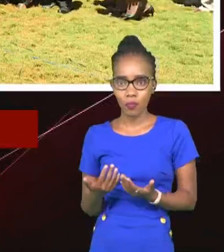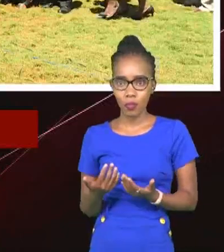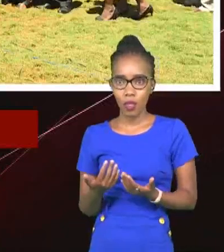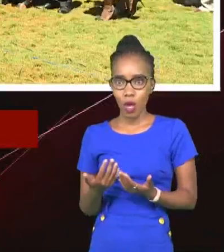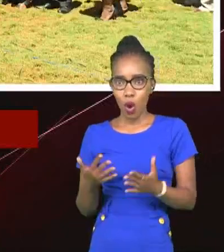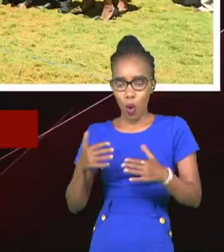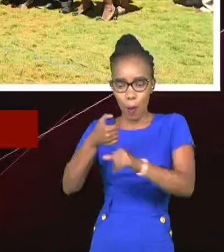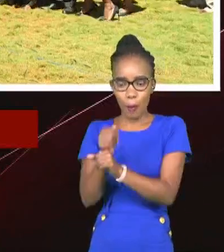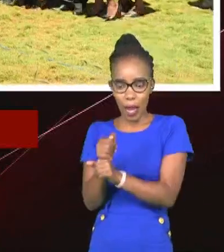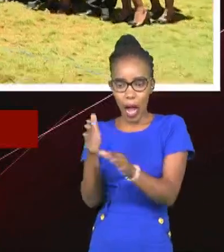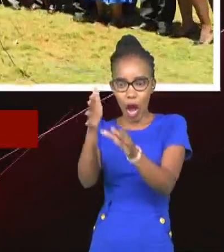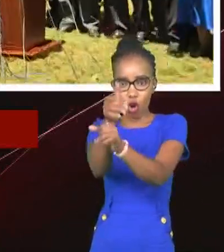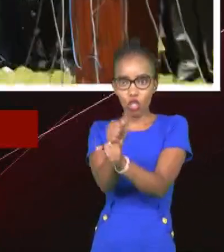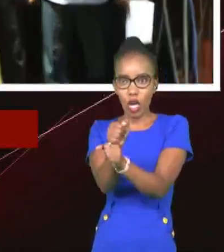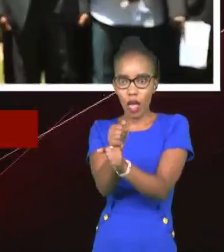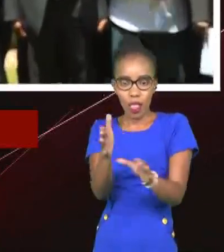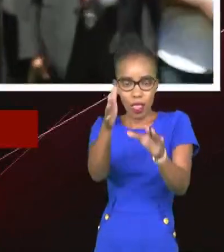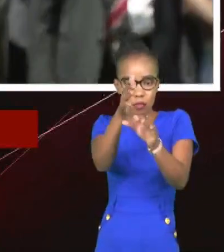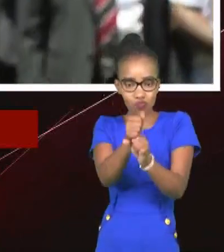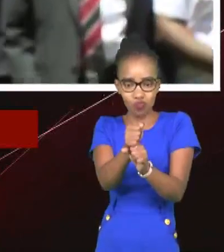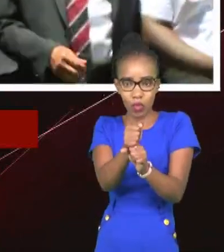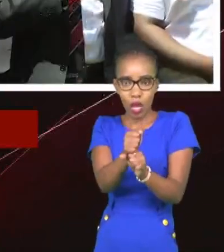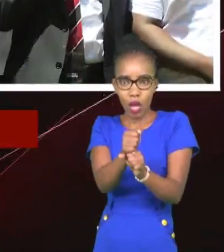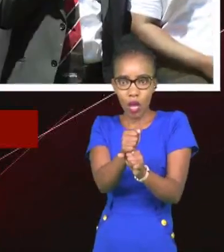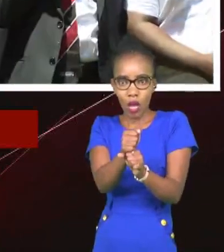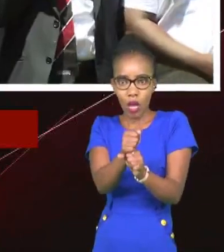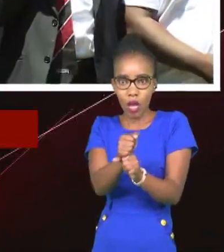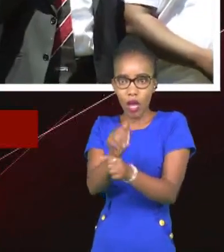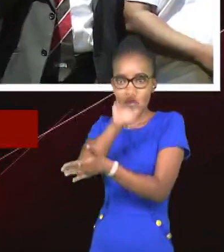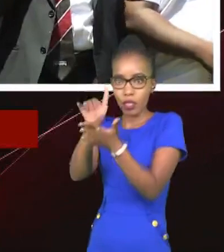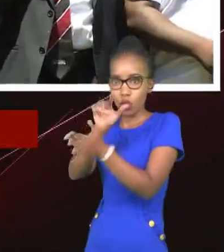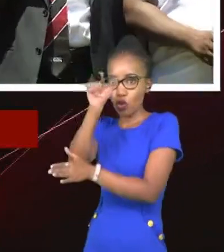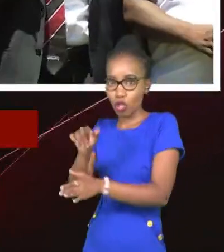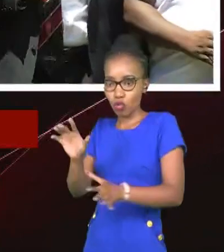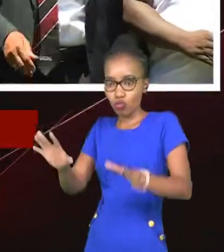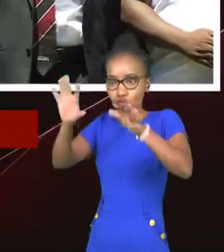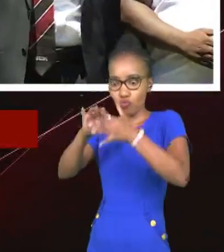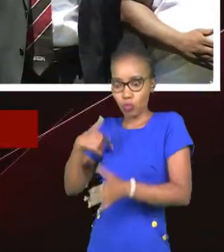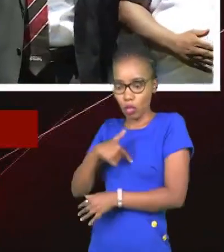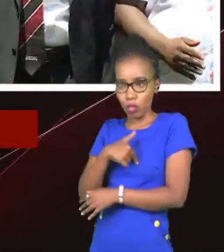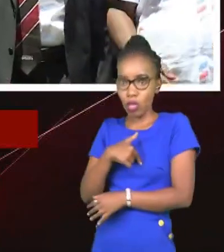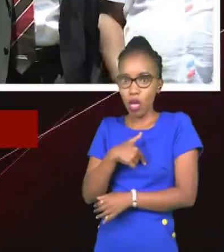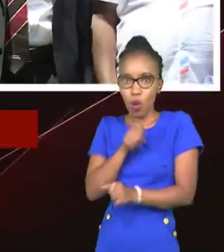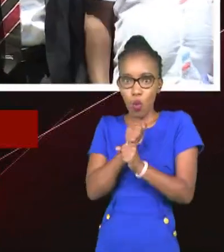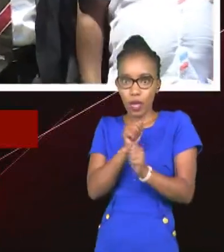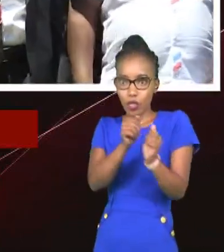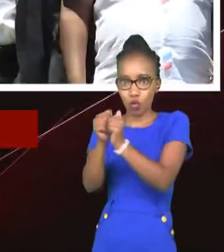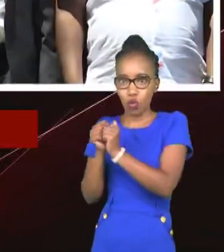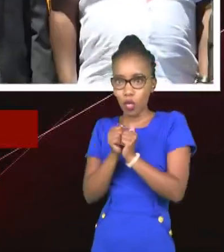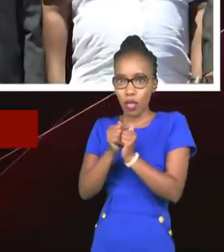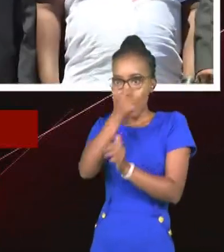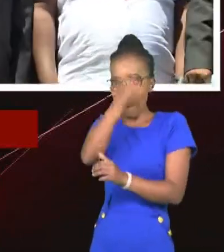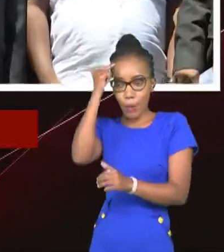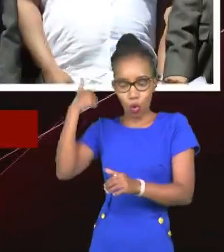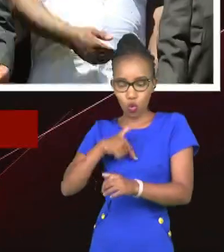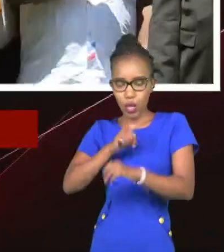a coalition. They are joining us. Also, Central is joining us. And we are working together. Because we are supporting, of course, we are supporting the